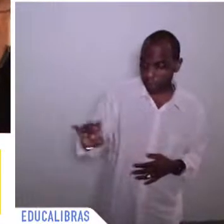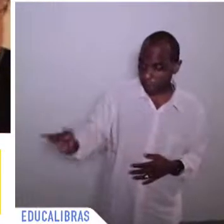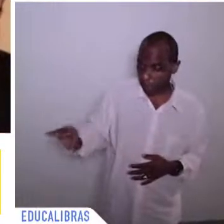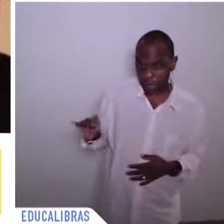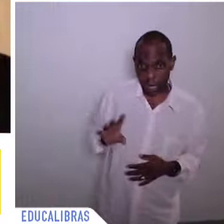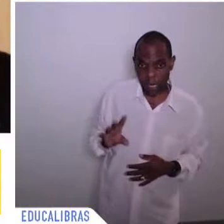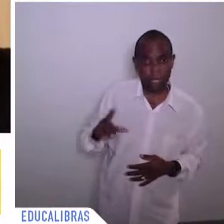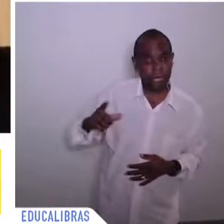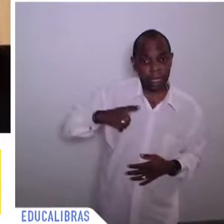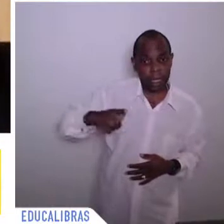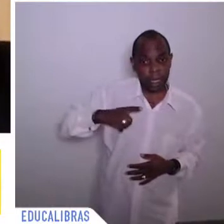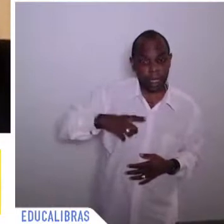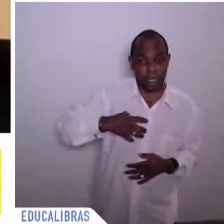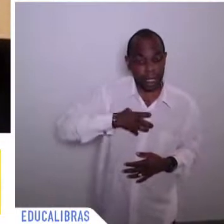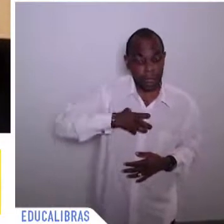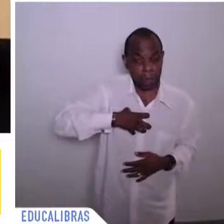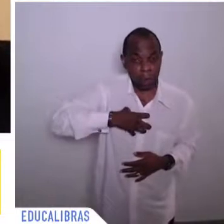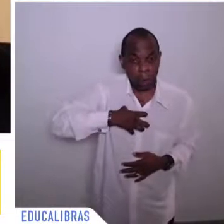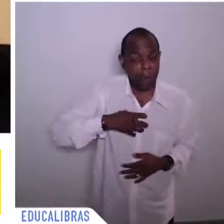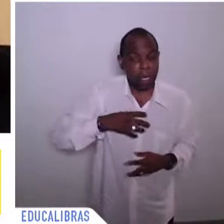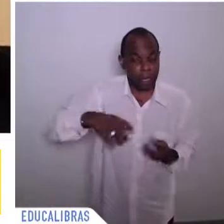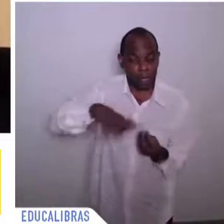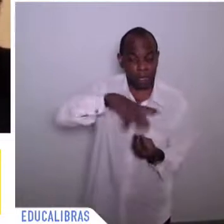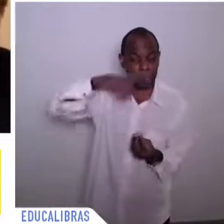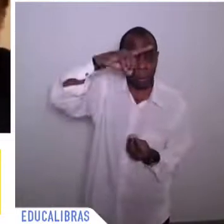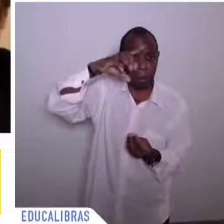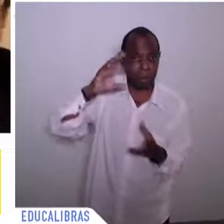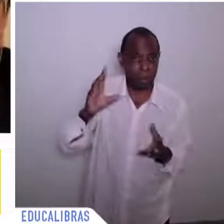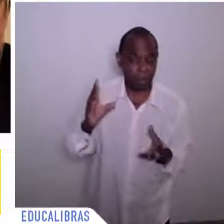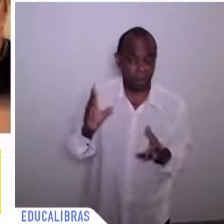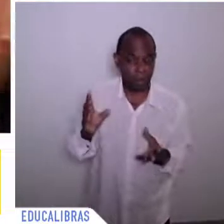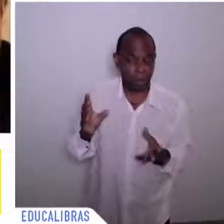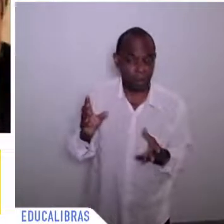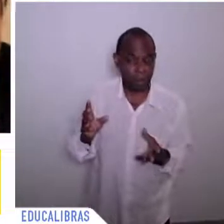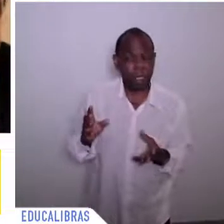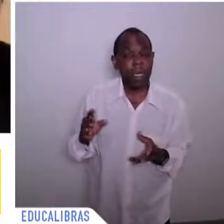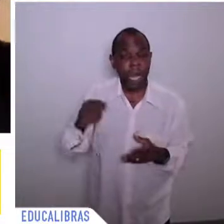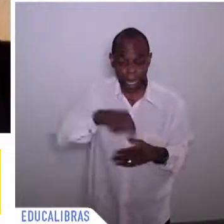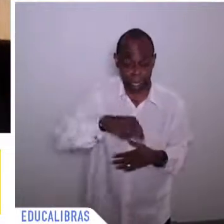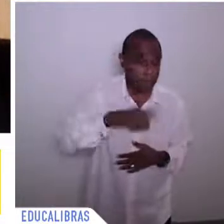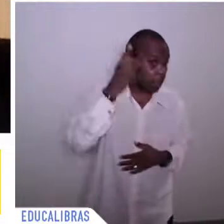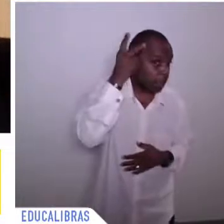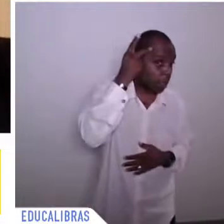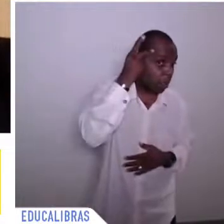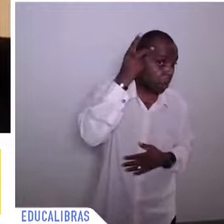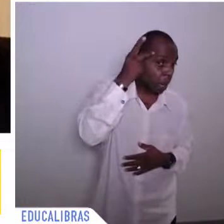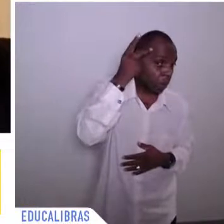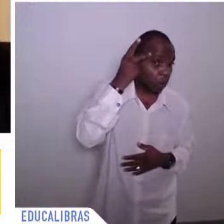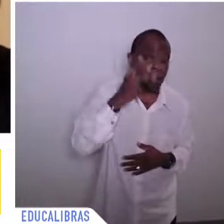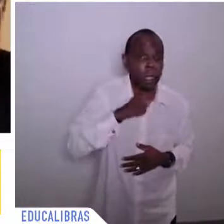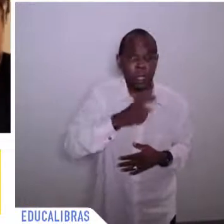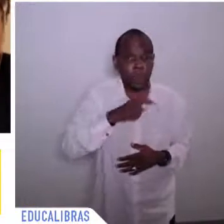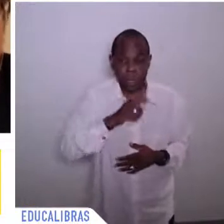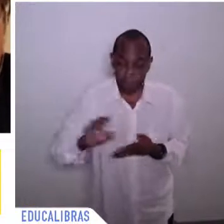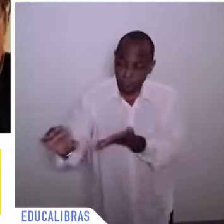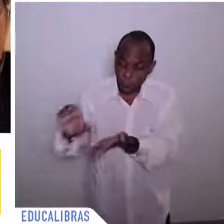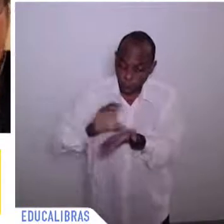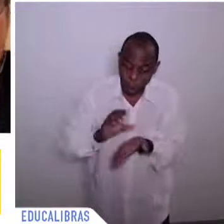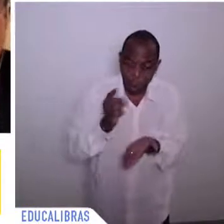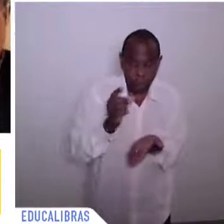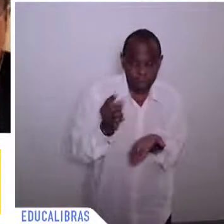a perspective of enhancing democracy. And we were not able to